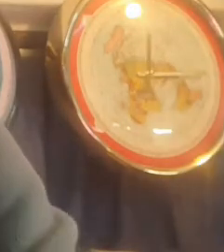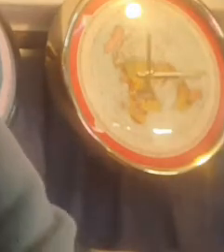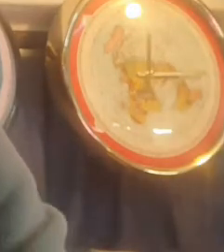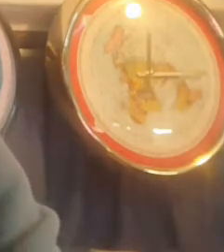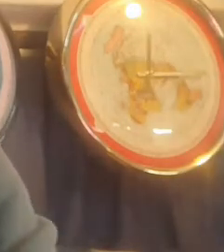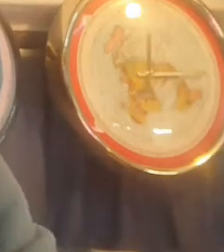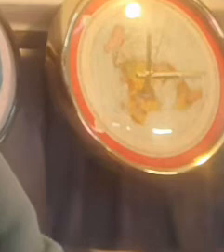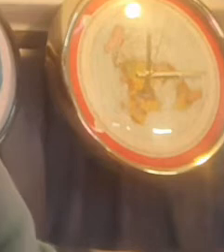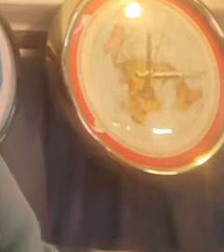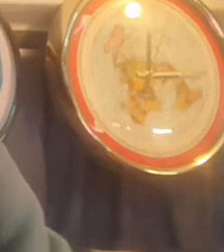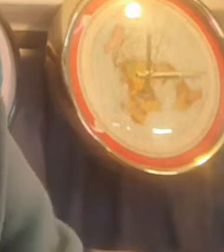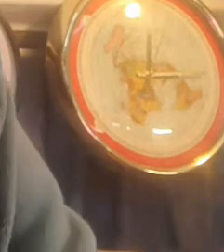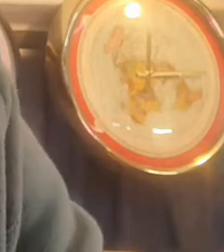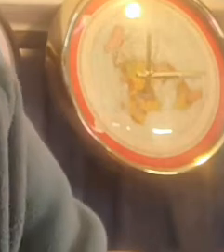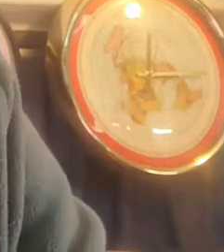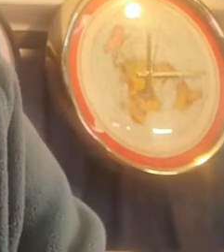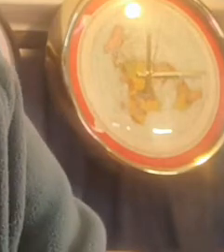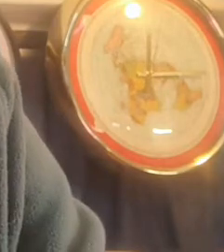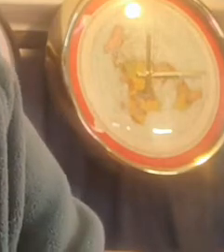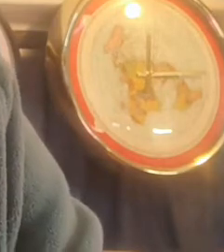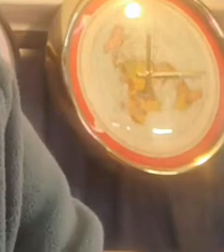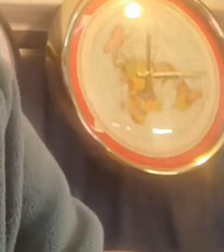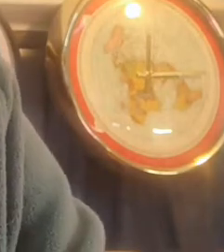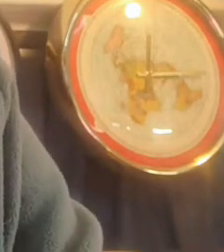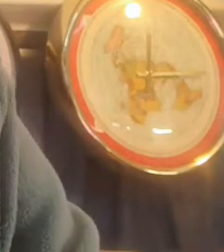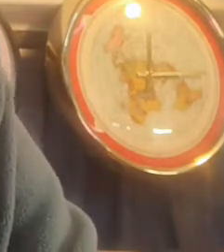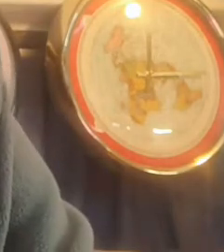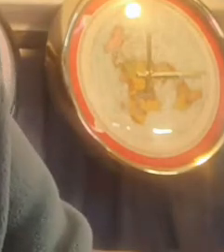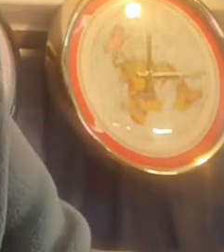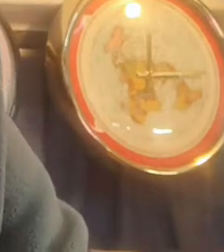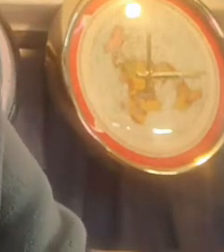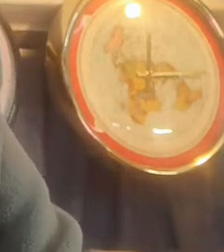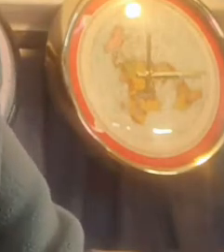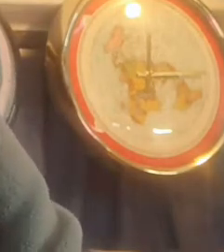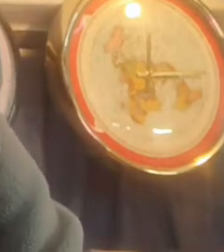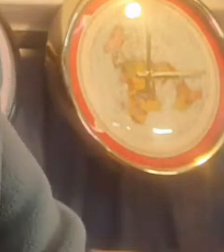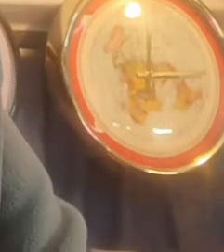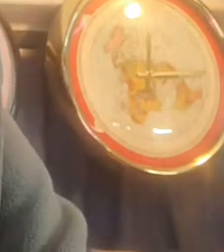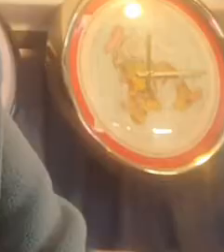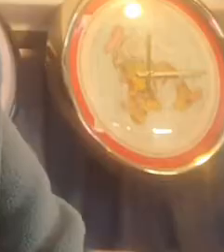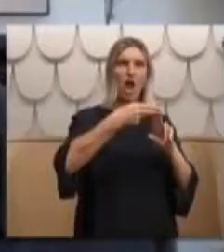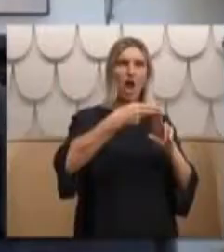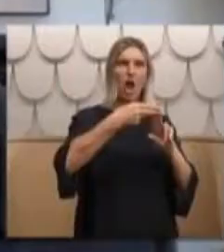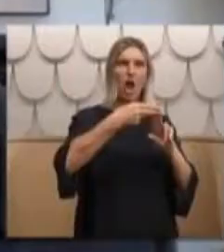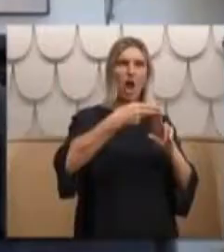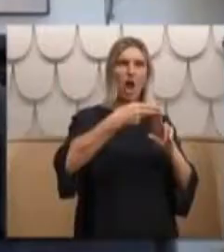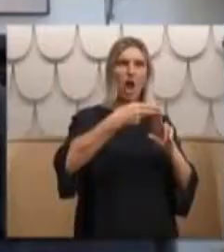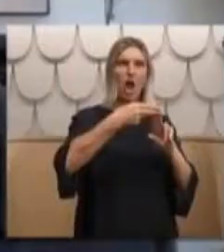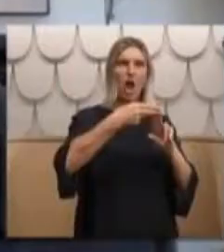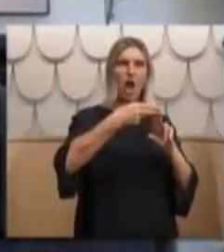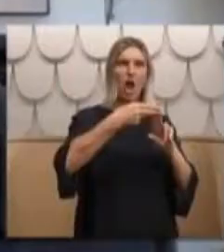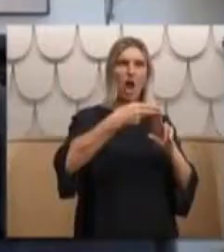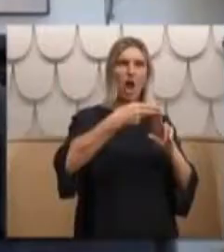with dementia and Alzheimer's, can't instruct anyone. He lacks the mental capacity to instruct a lawyer. So who's doing